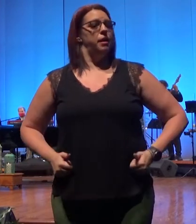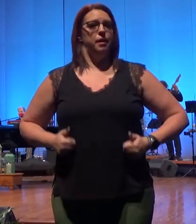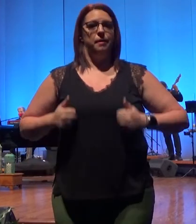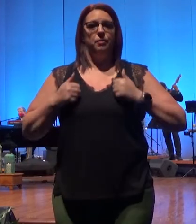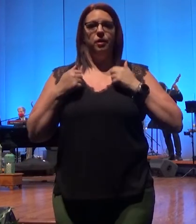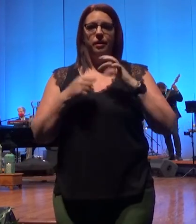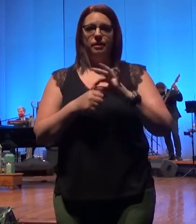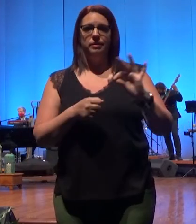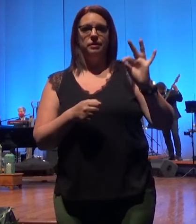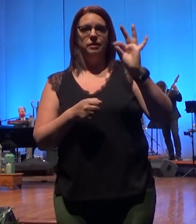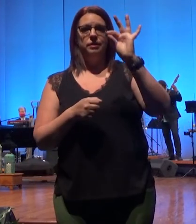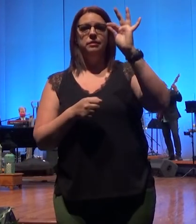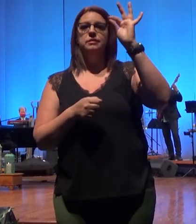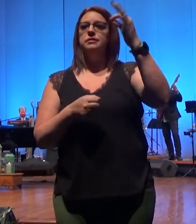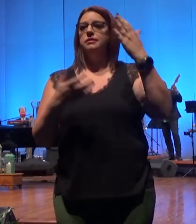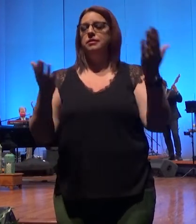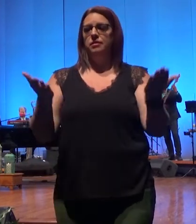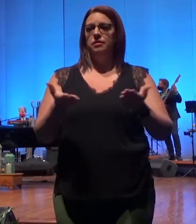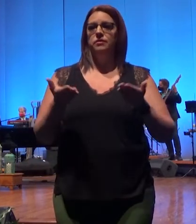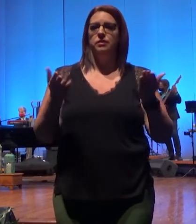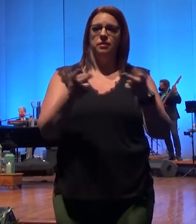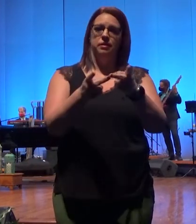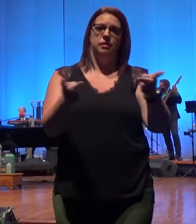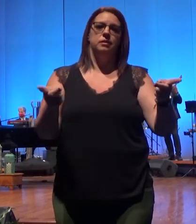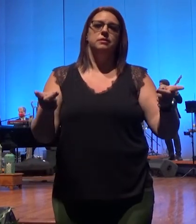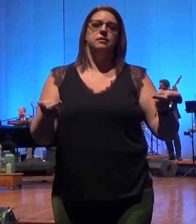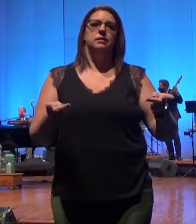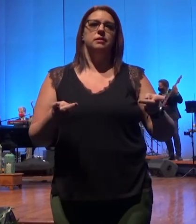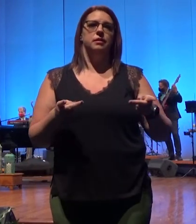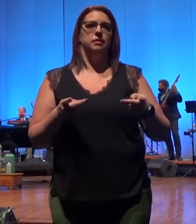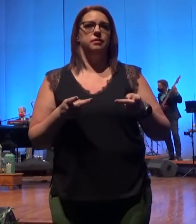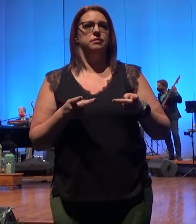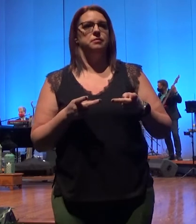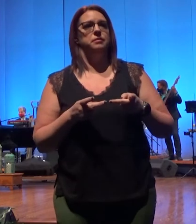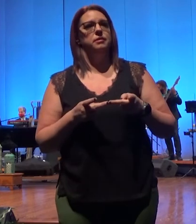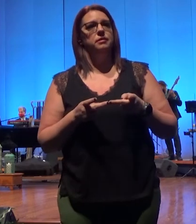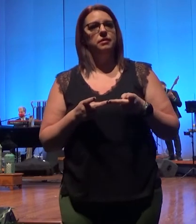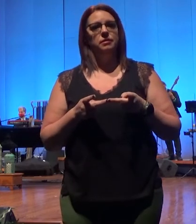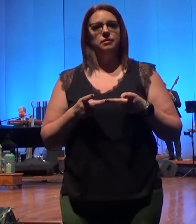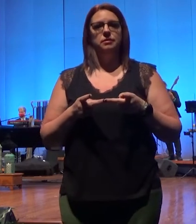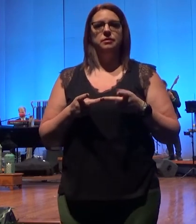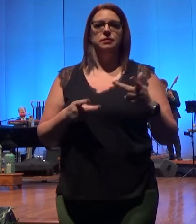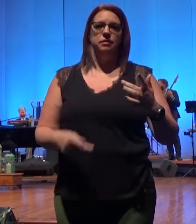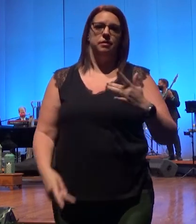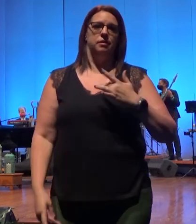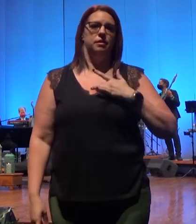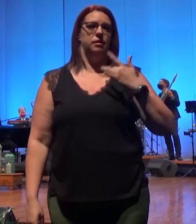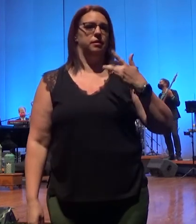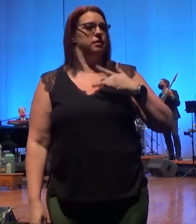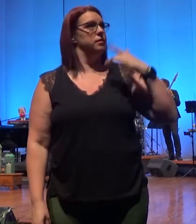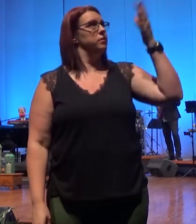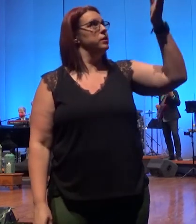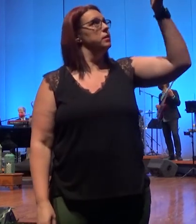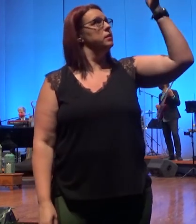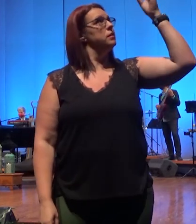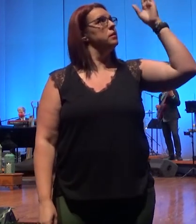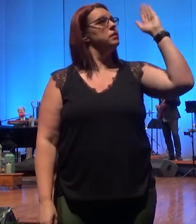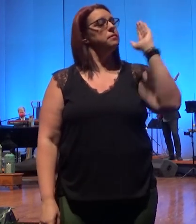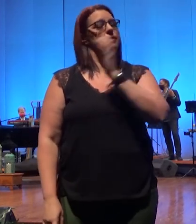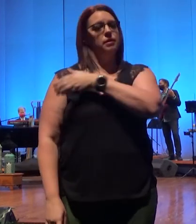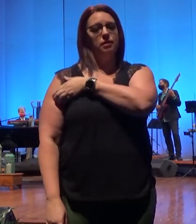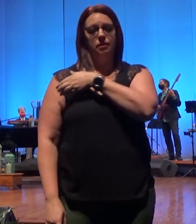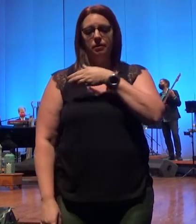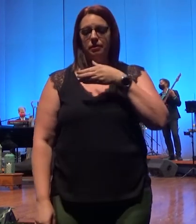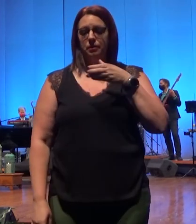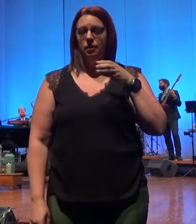Surely the presence of God is in this place. I can feel